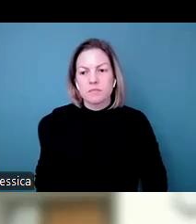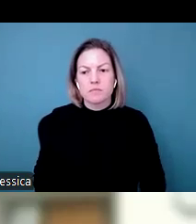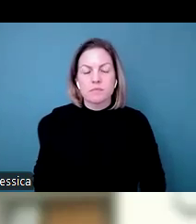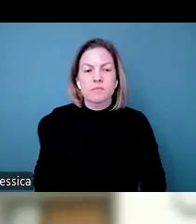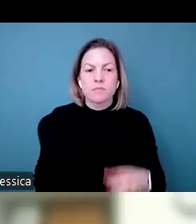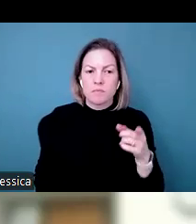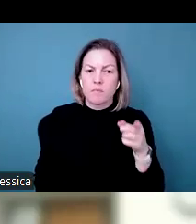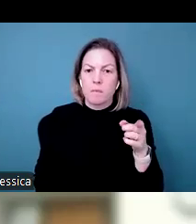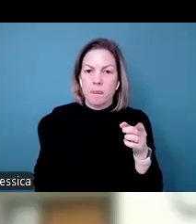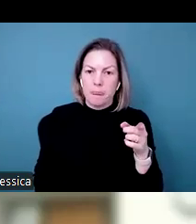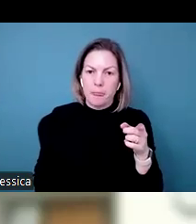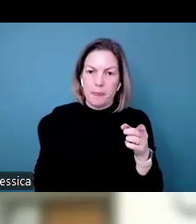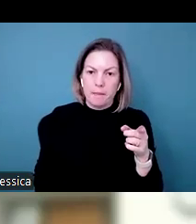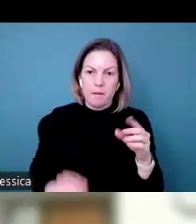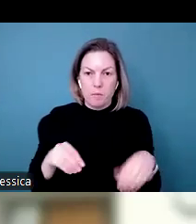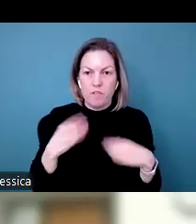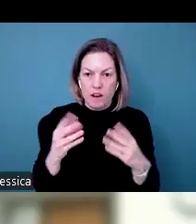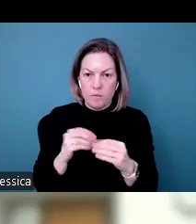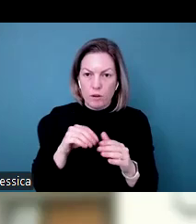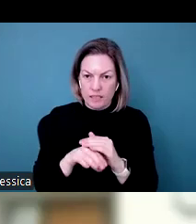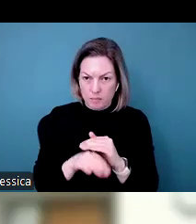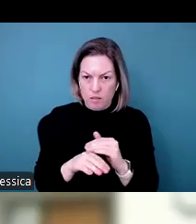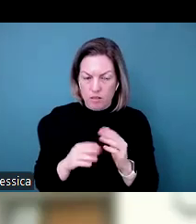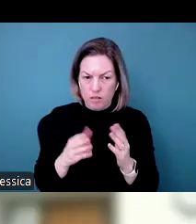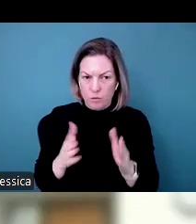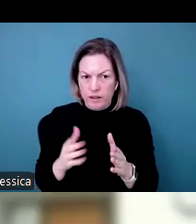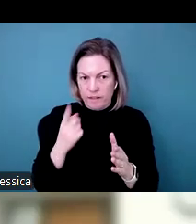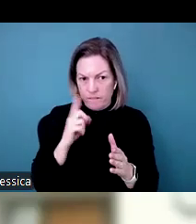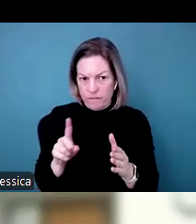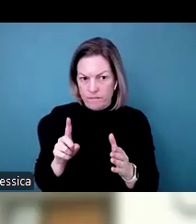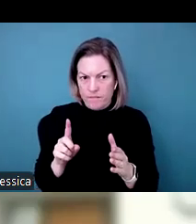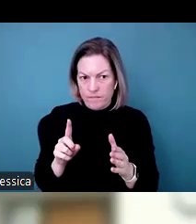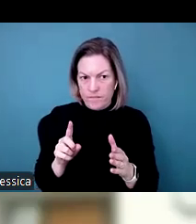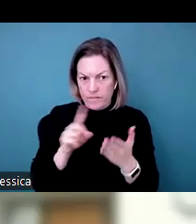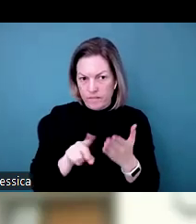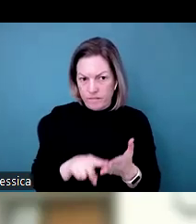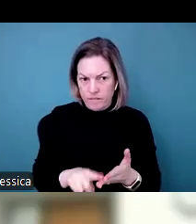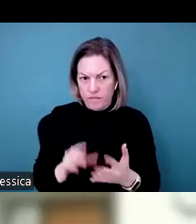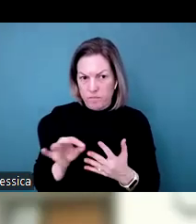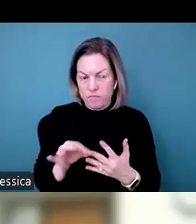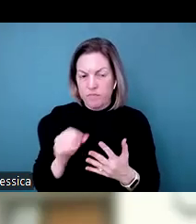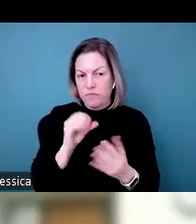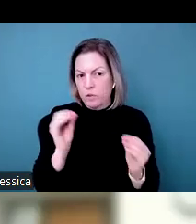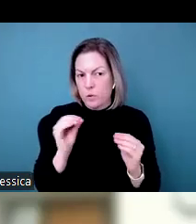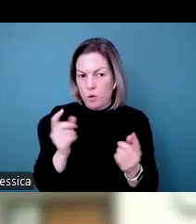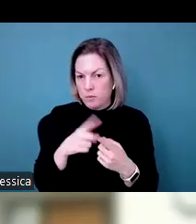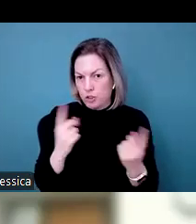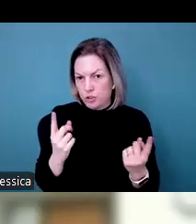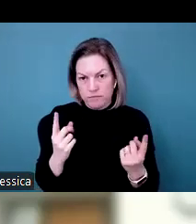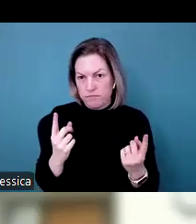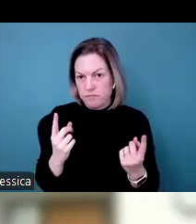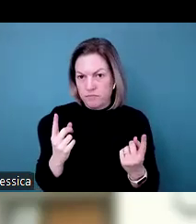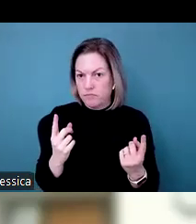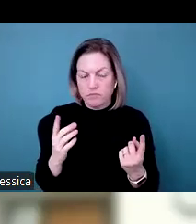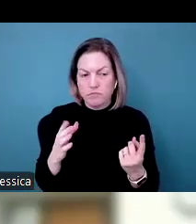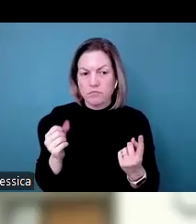provides a more accessible way for them to look through options. It did not have any opposition on it. So it